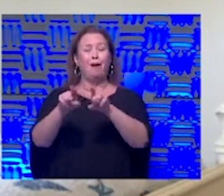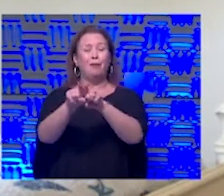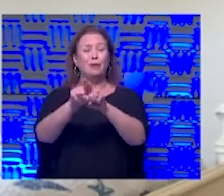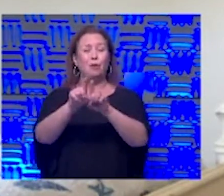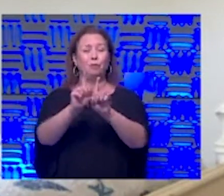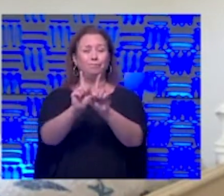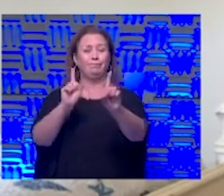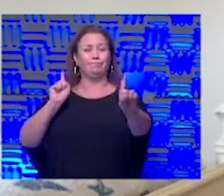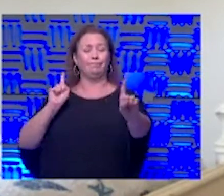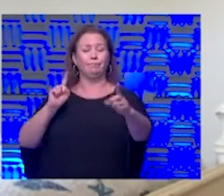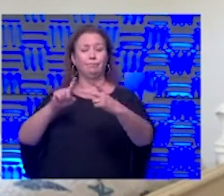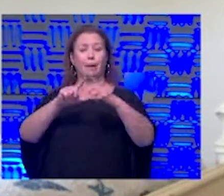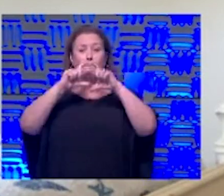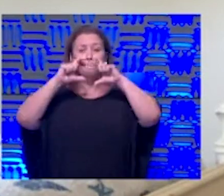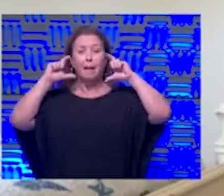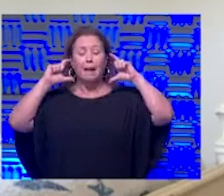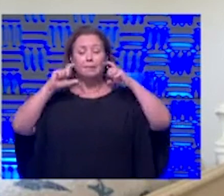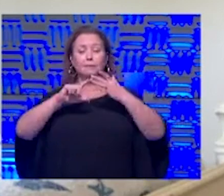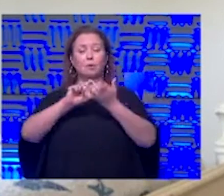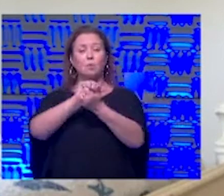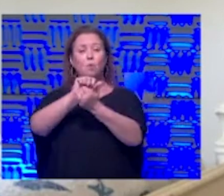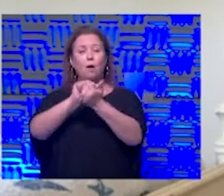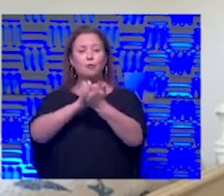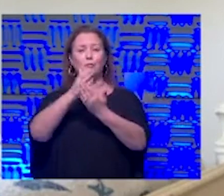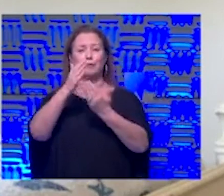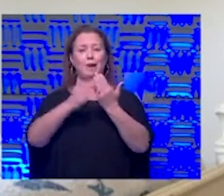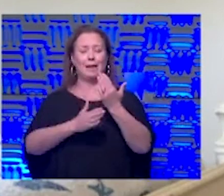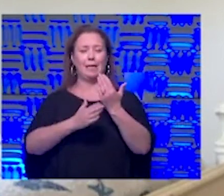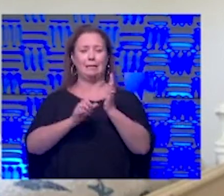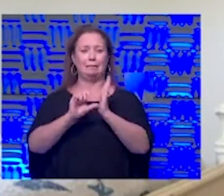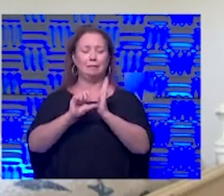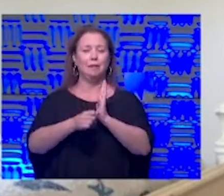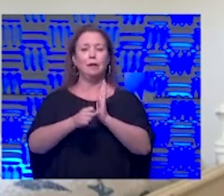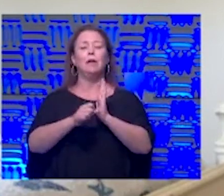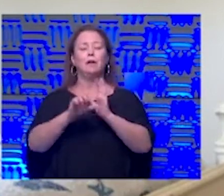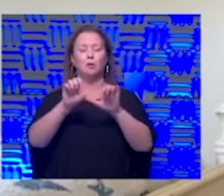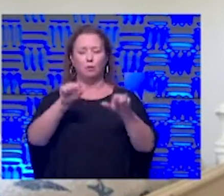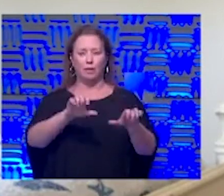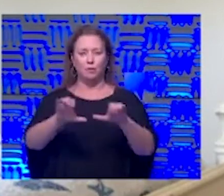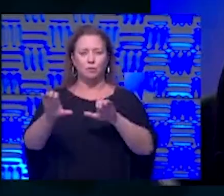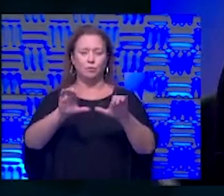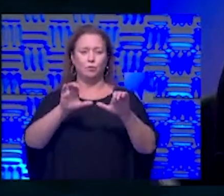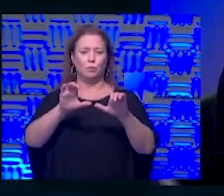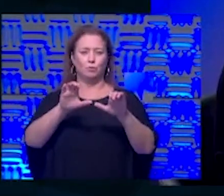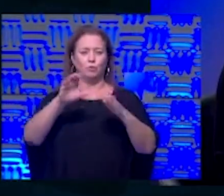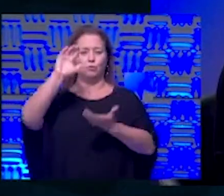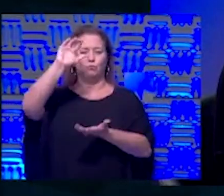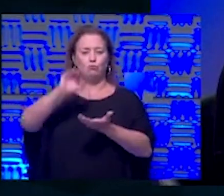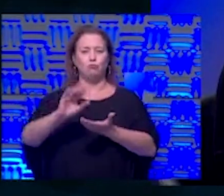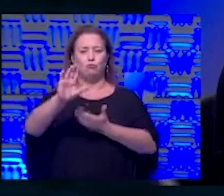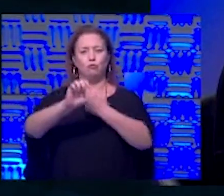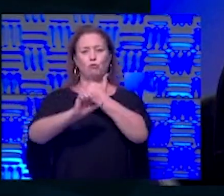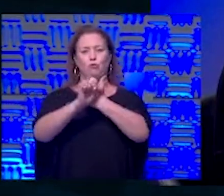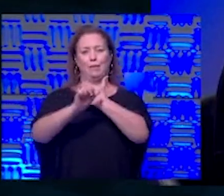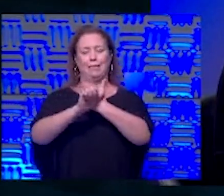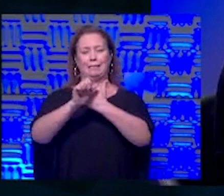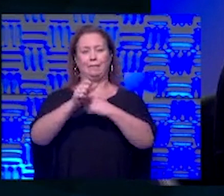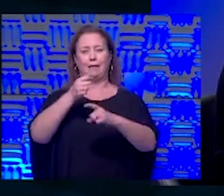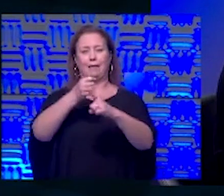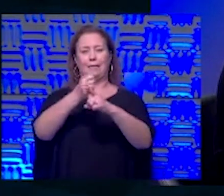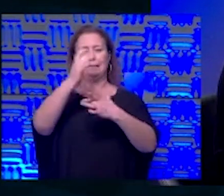your mask wearing, your adequate hand hygiene, and those are going to be things that you can do to significantly reduce your risk of getting